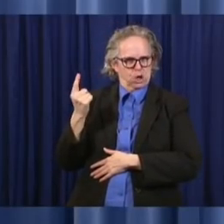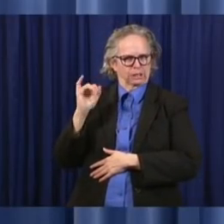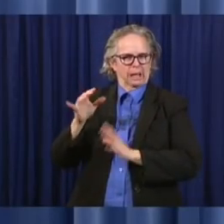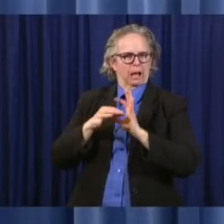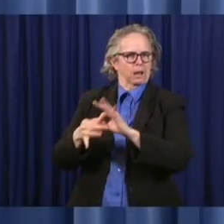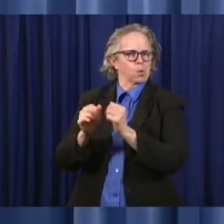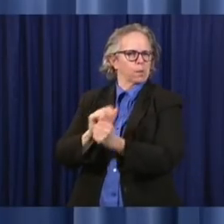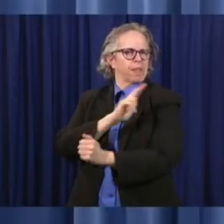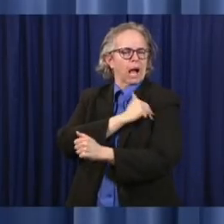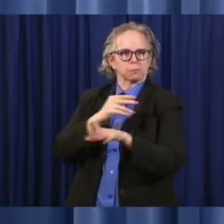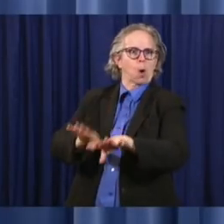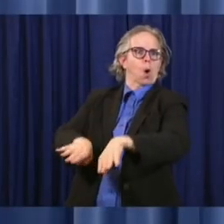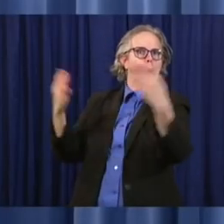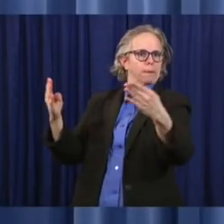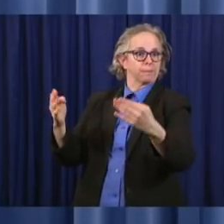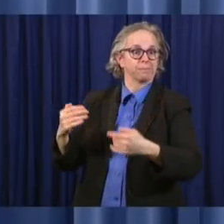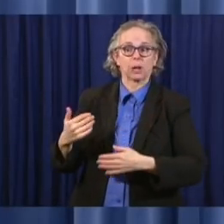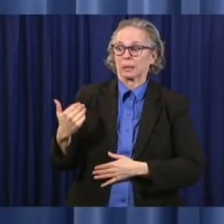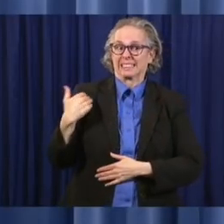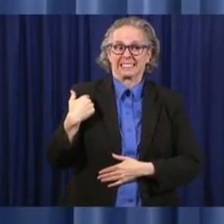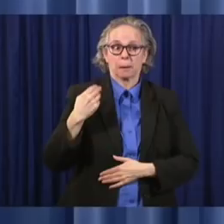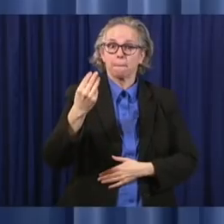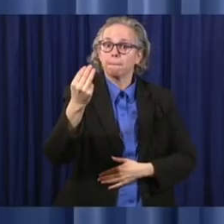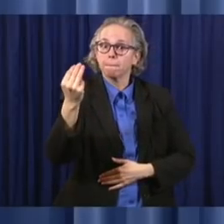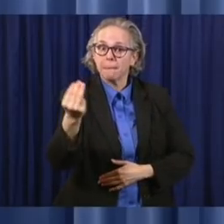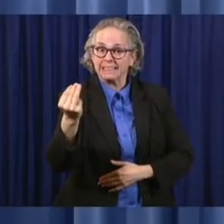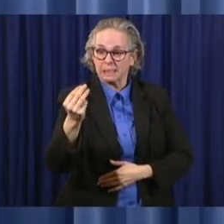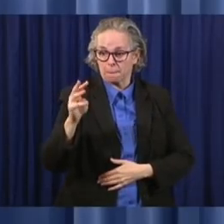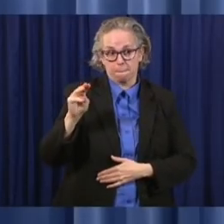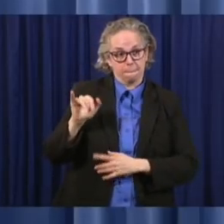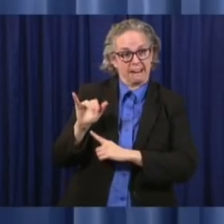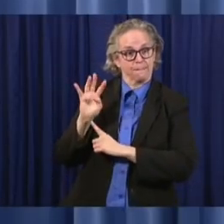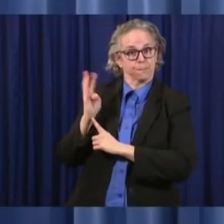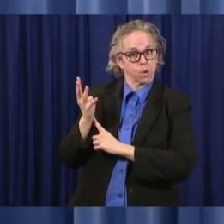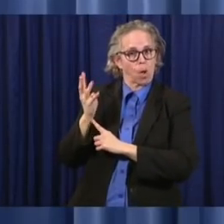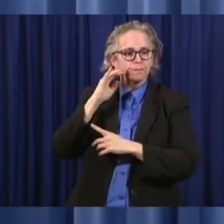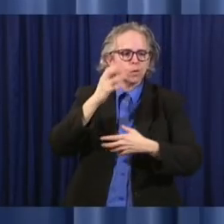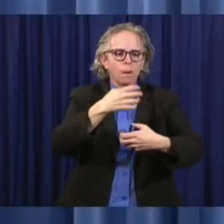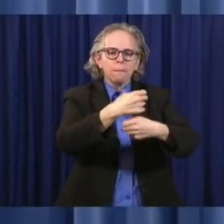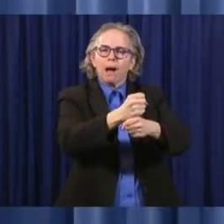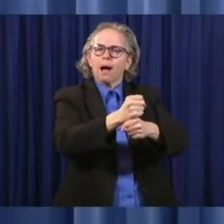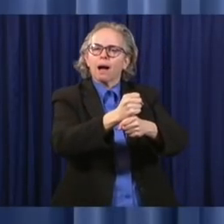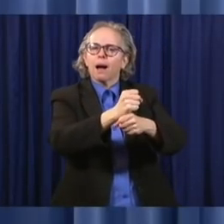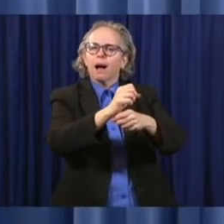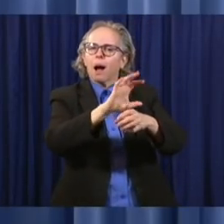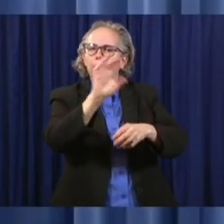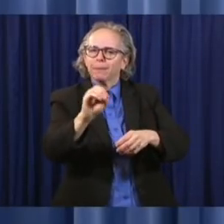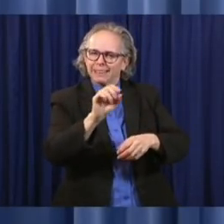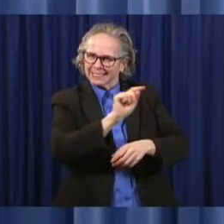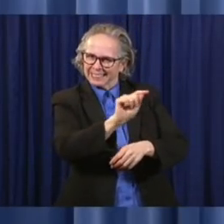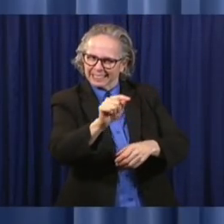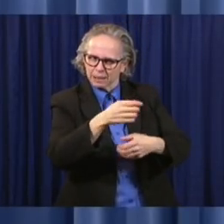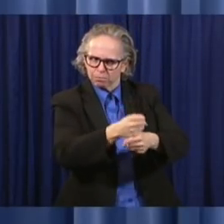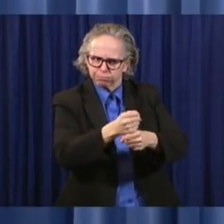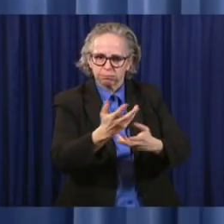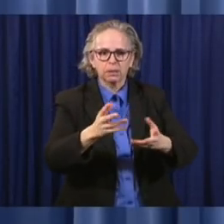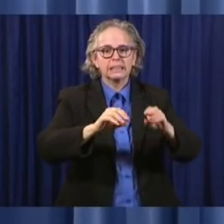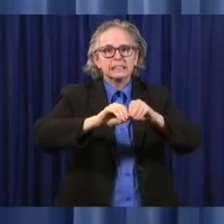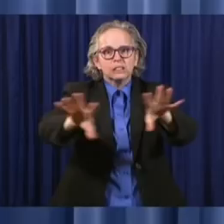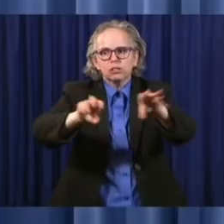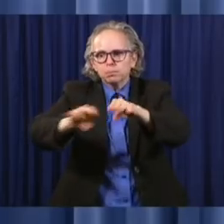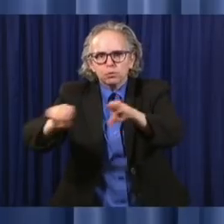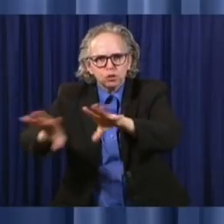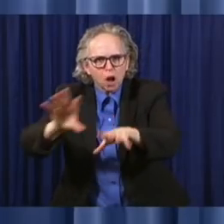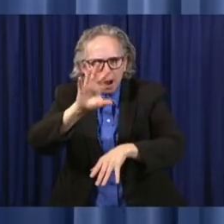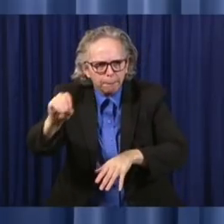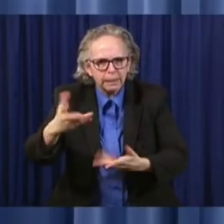This past Monday, May 4th, was manufacturing. It was other distribution businesses, for